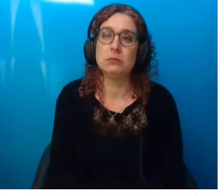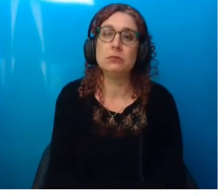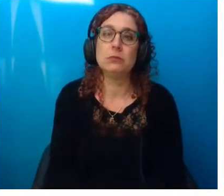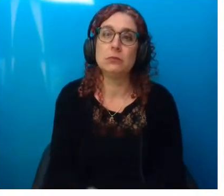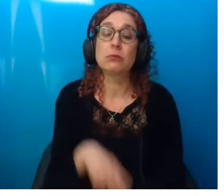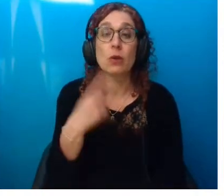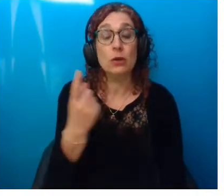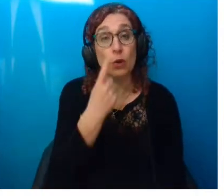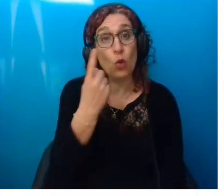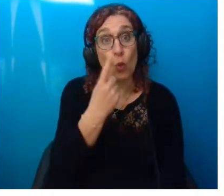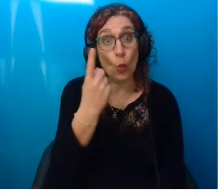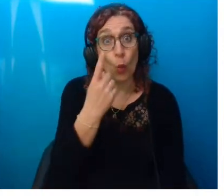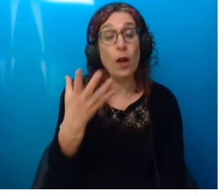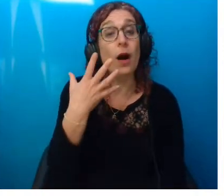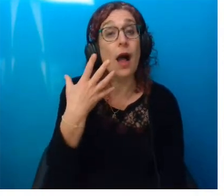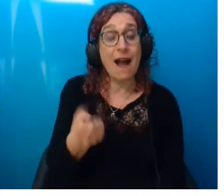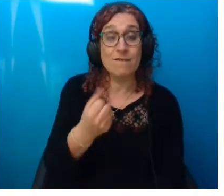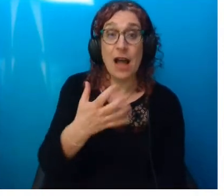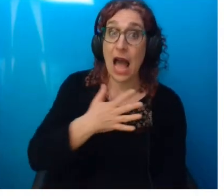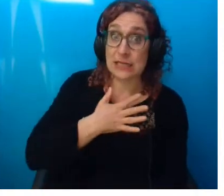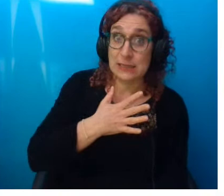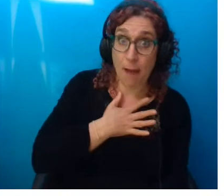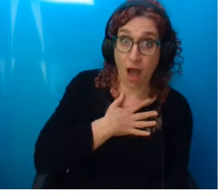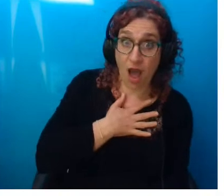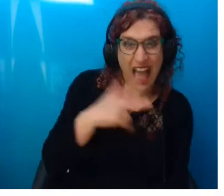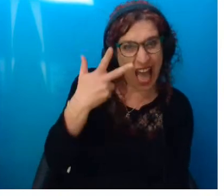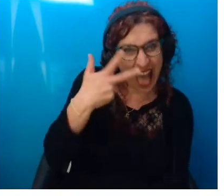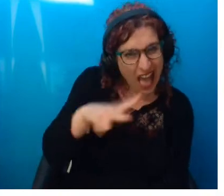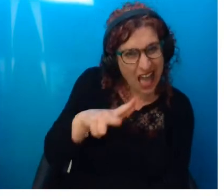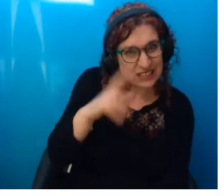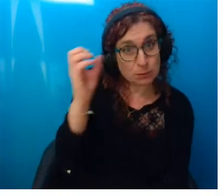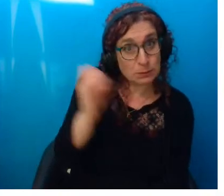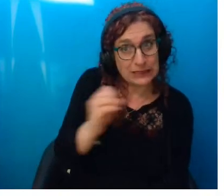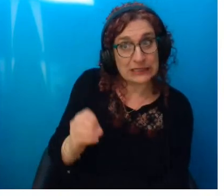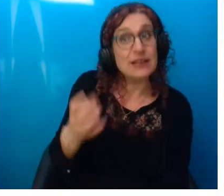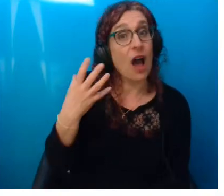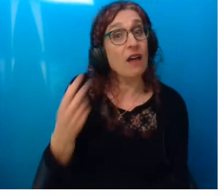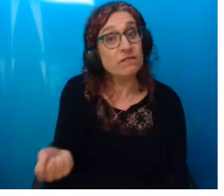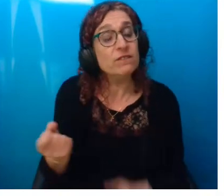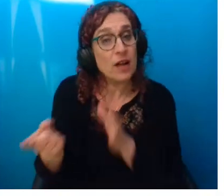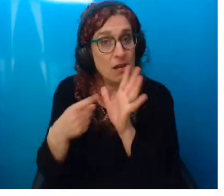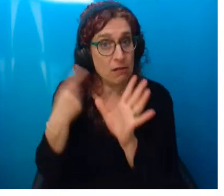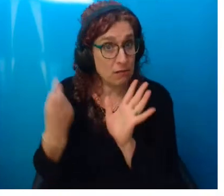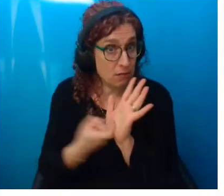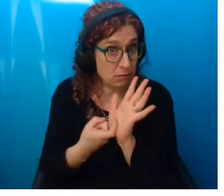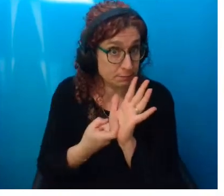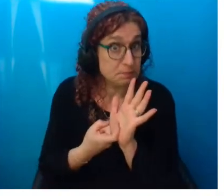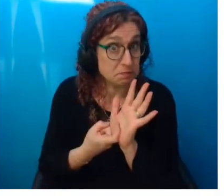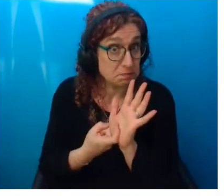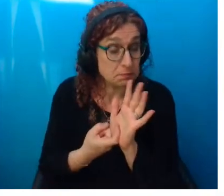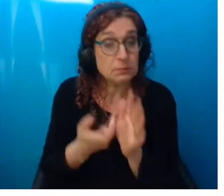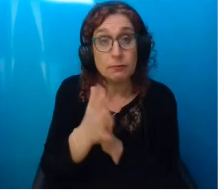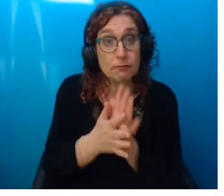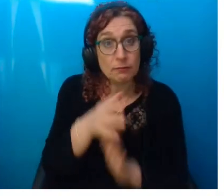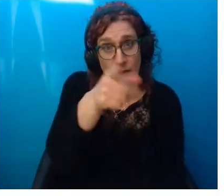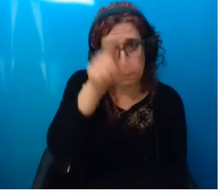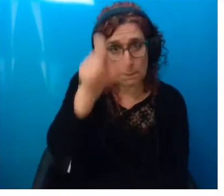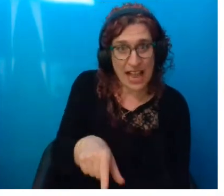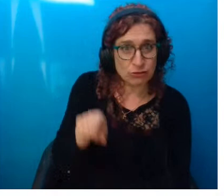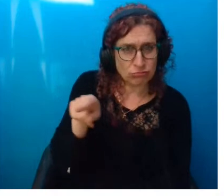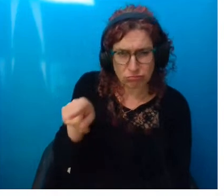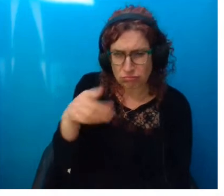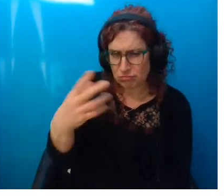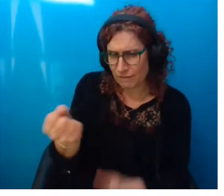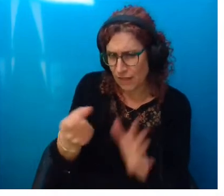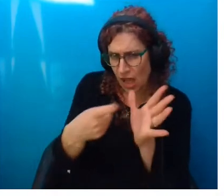with asthma have allergic rhinitis. So this makes it absolutely critical when you're looking at a patient with allergic rhinitis to